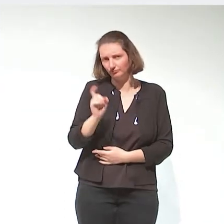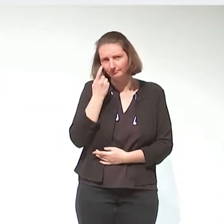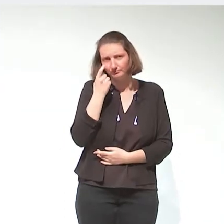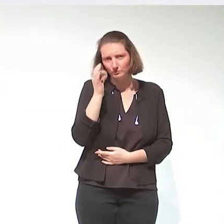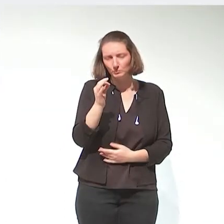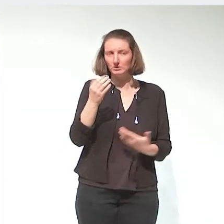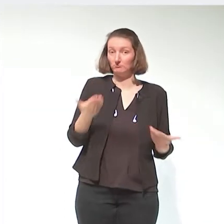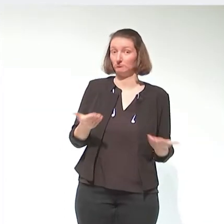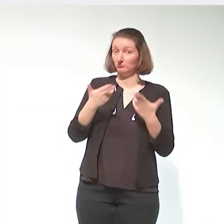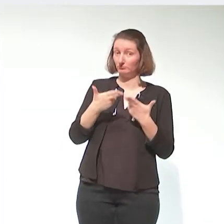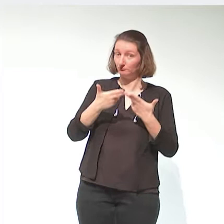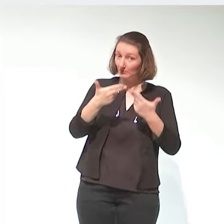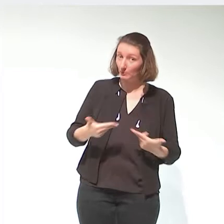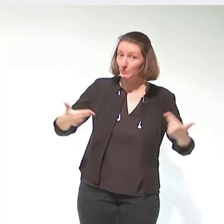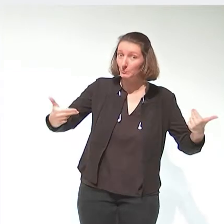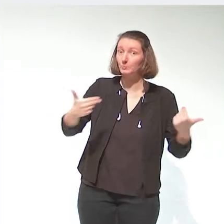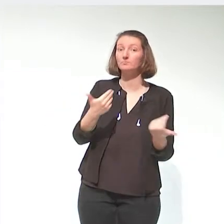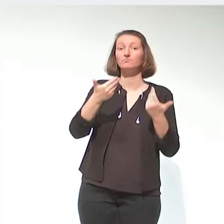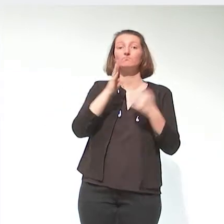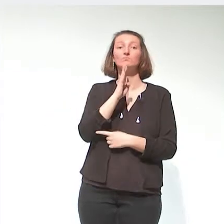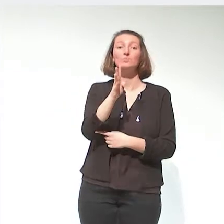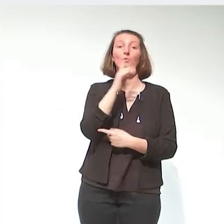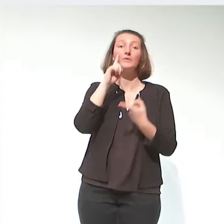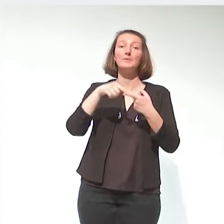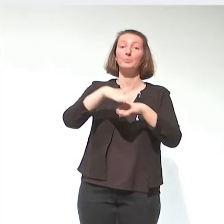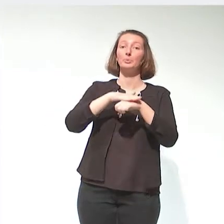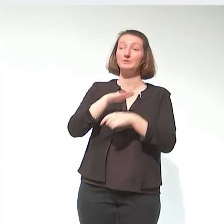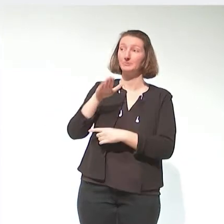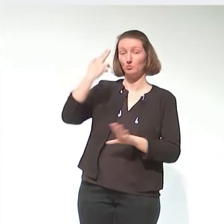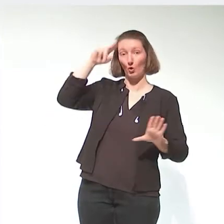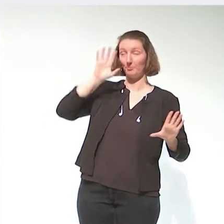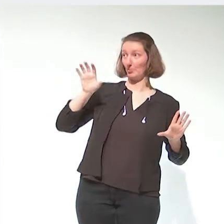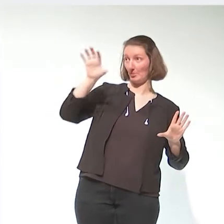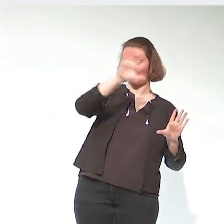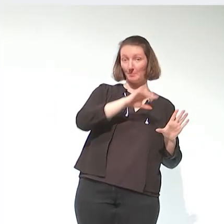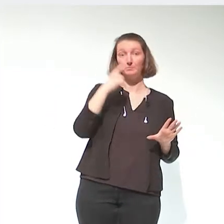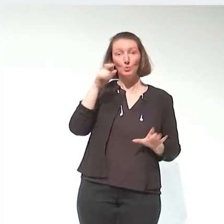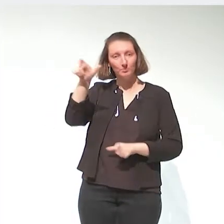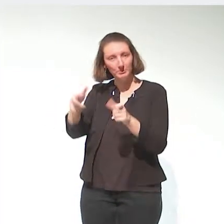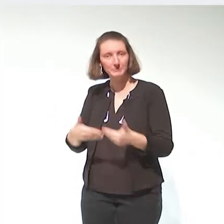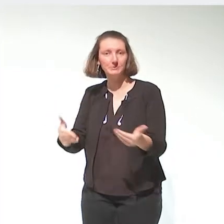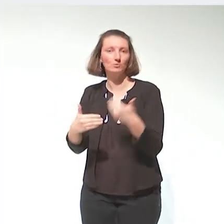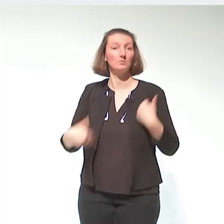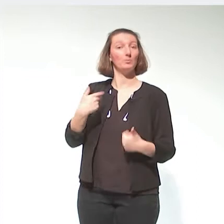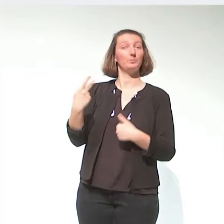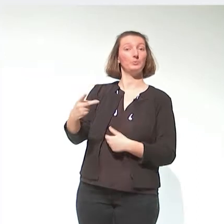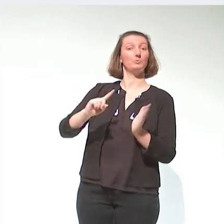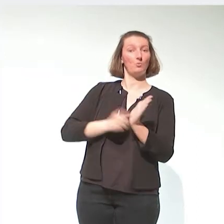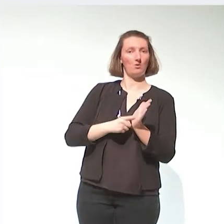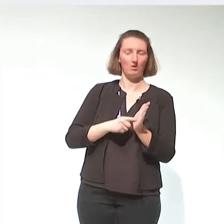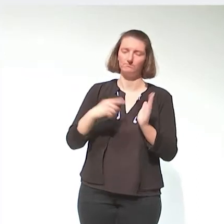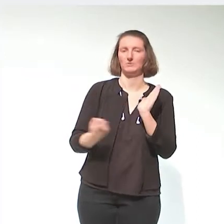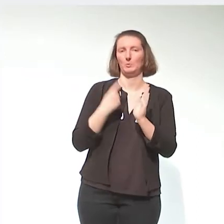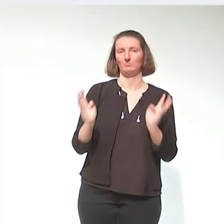say. And we are here to open this conference on European policy for people with